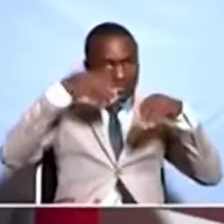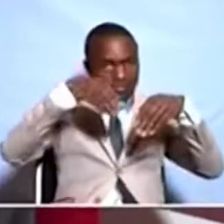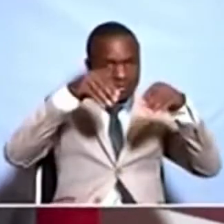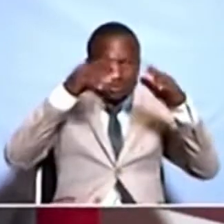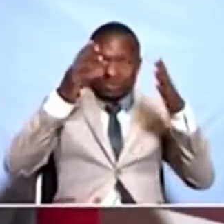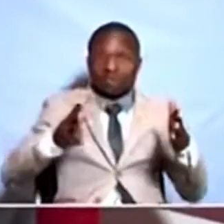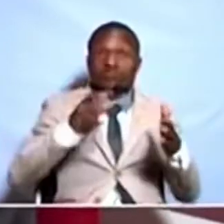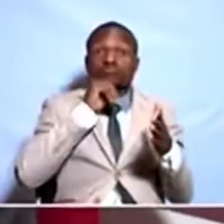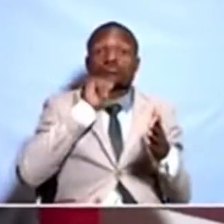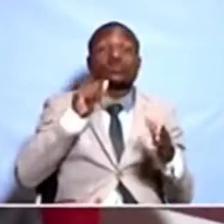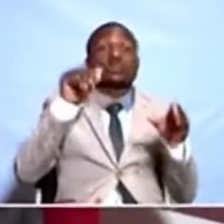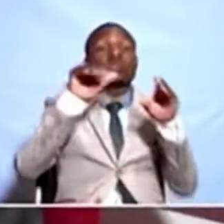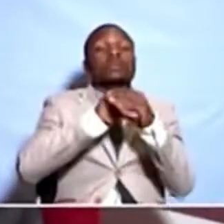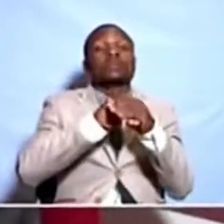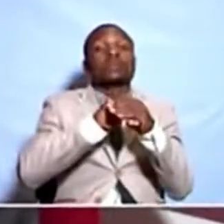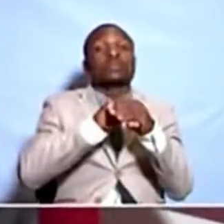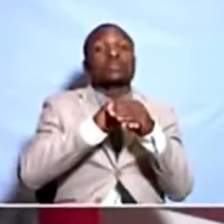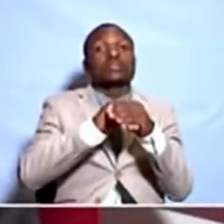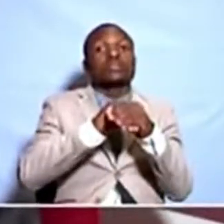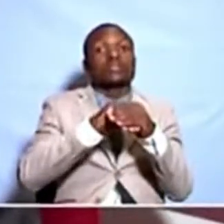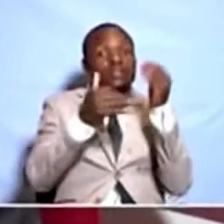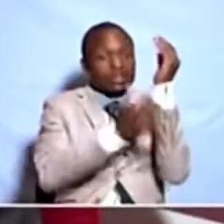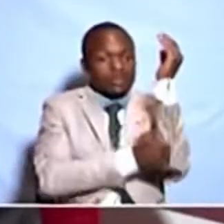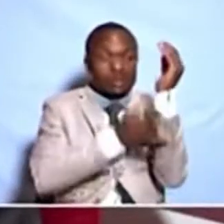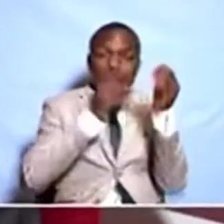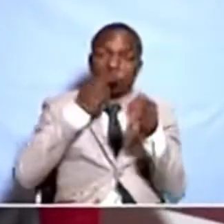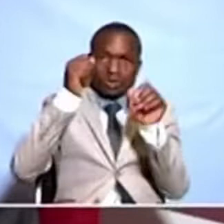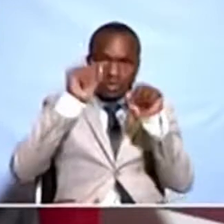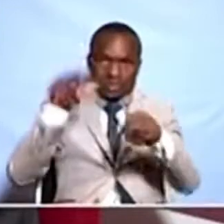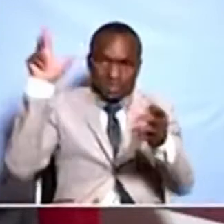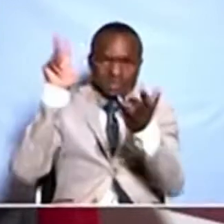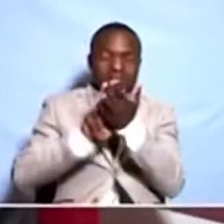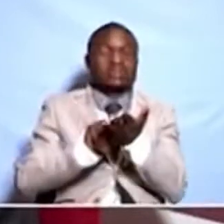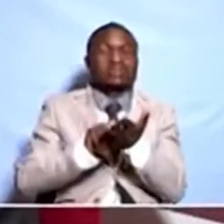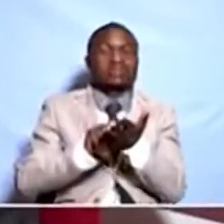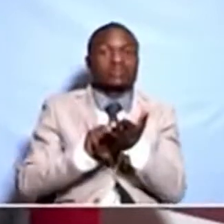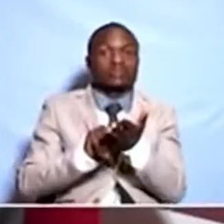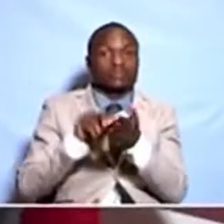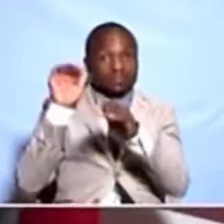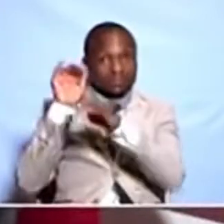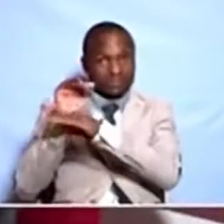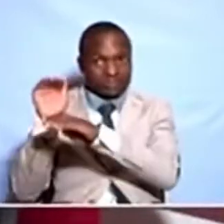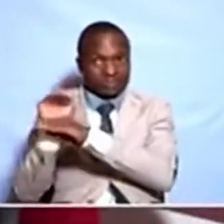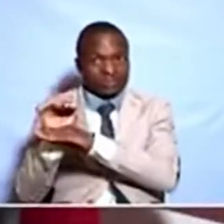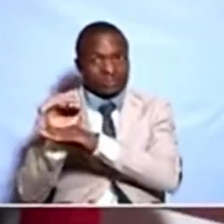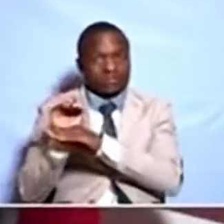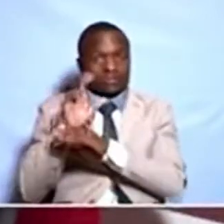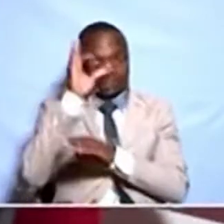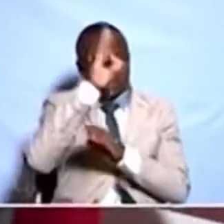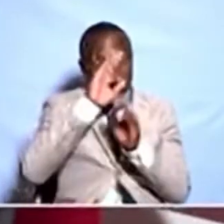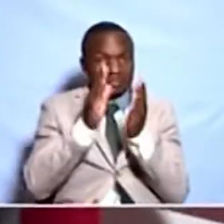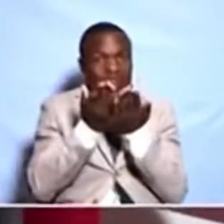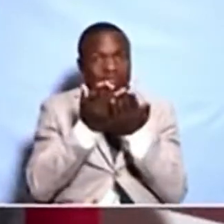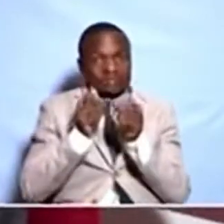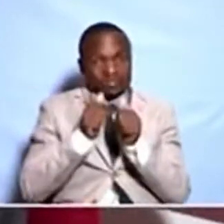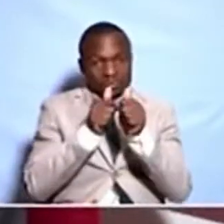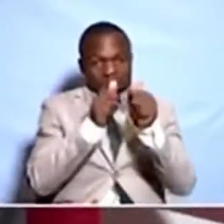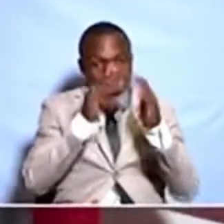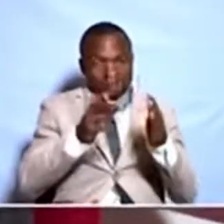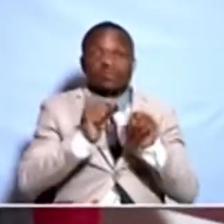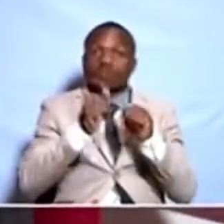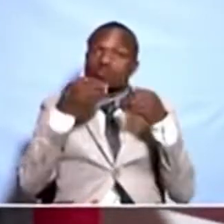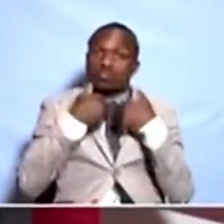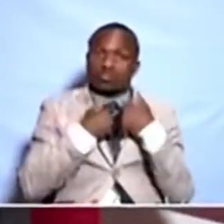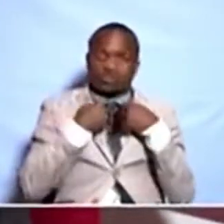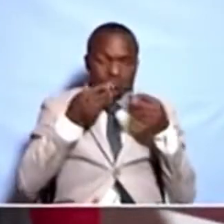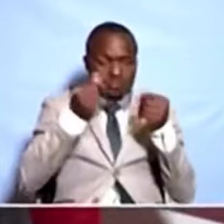in the country? Who should sign on his behalf? That is a comment from our Facebook follower. And then we have also a